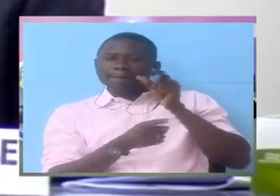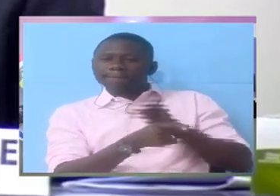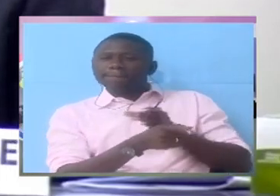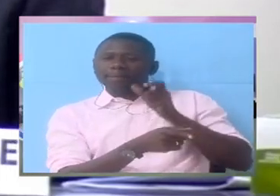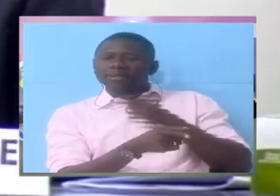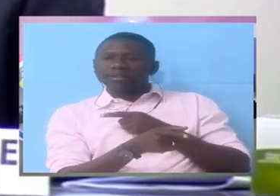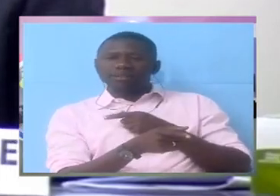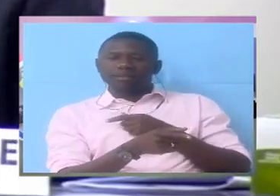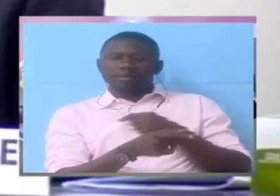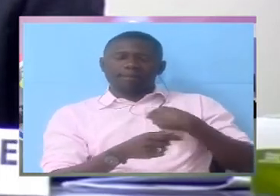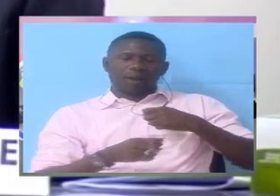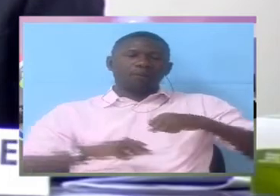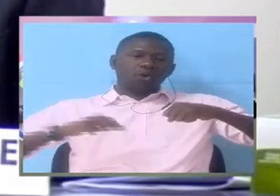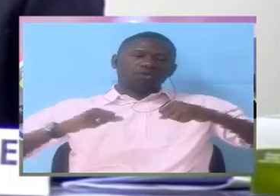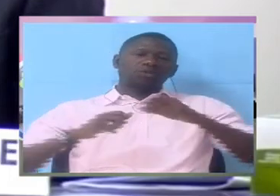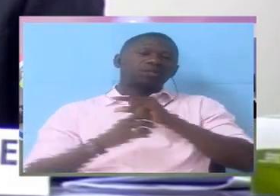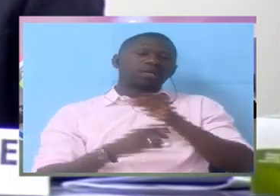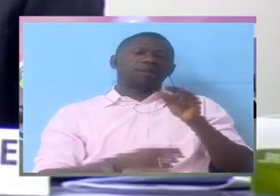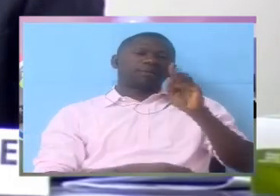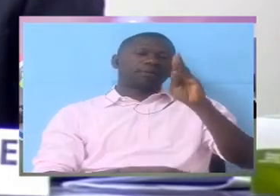So, handed